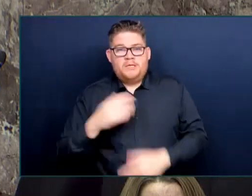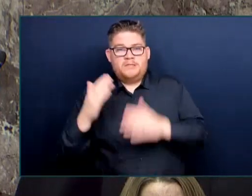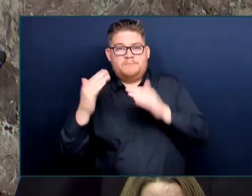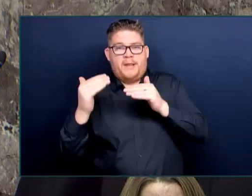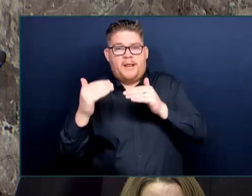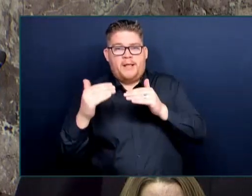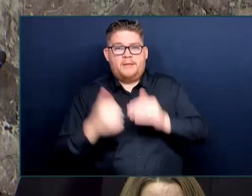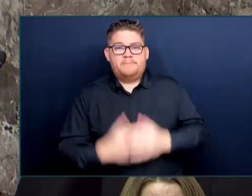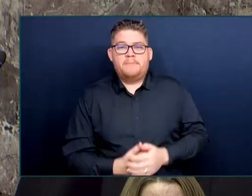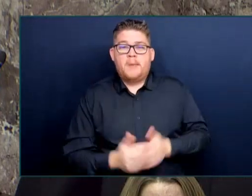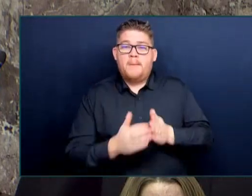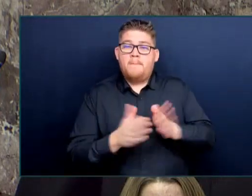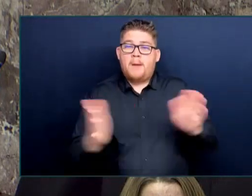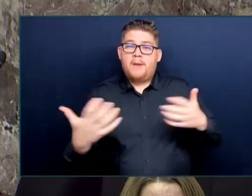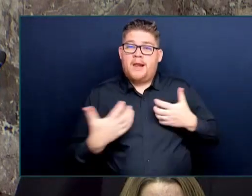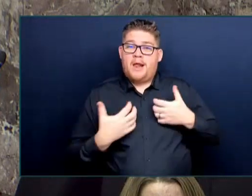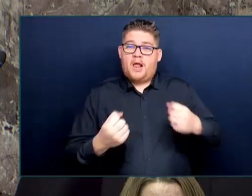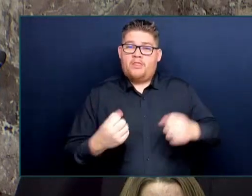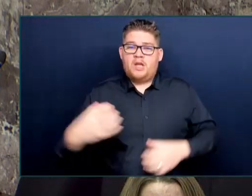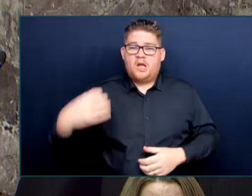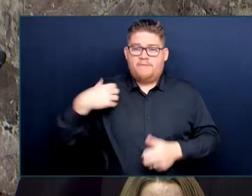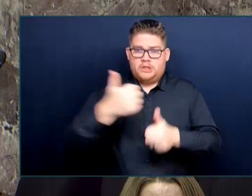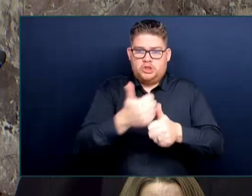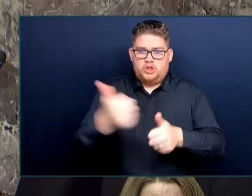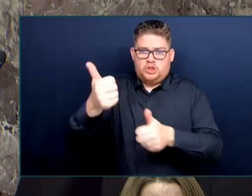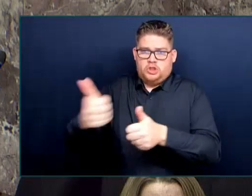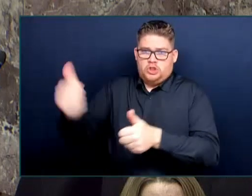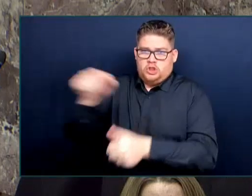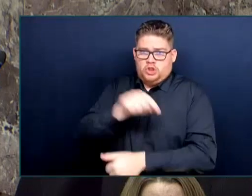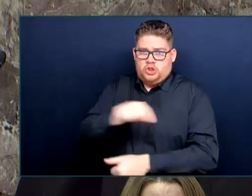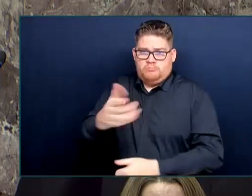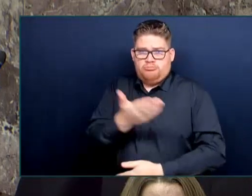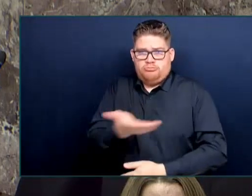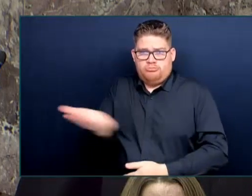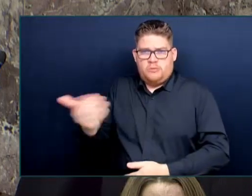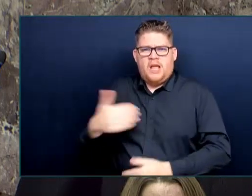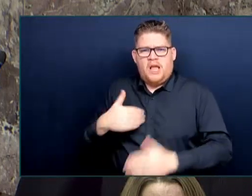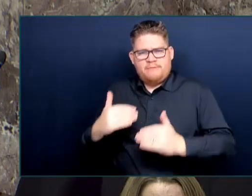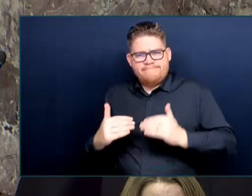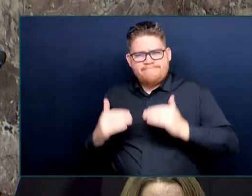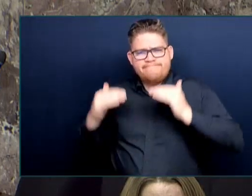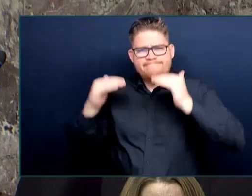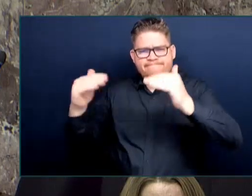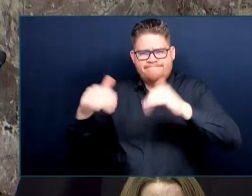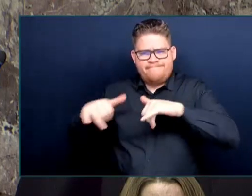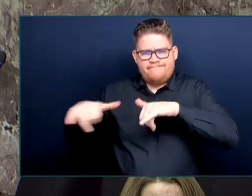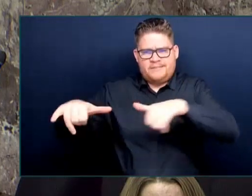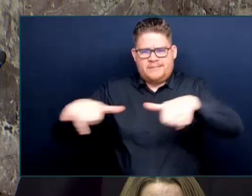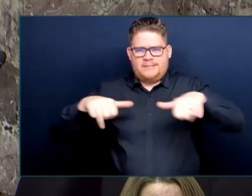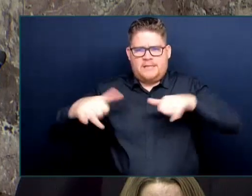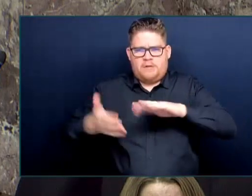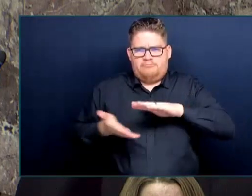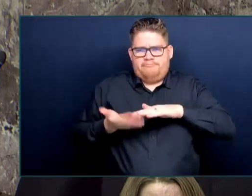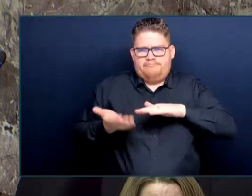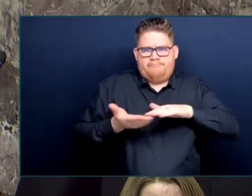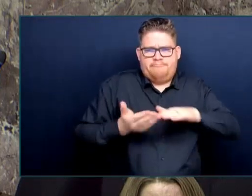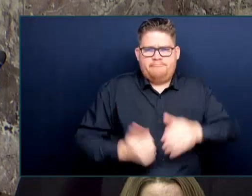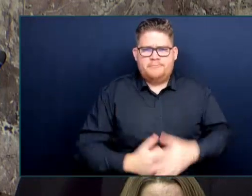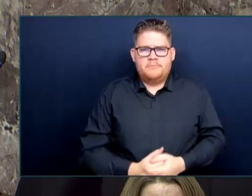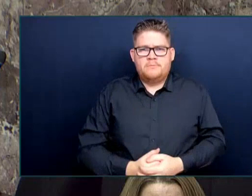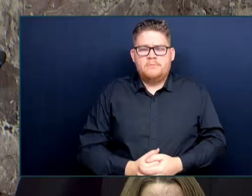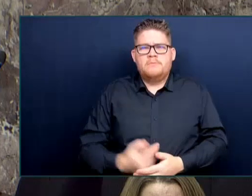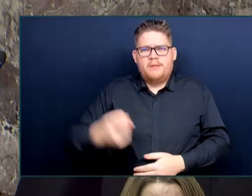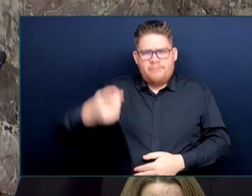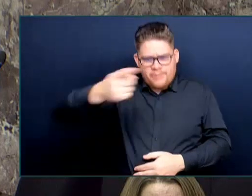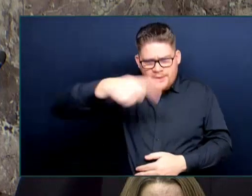and they do, Honourable Speaker, and we will continue to support people who need care in British Columbia with unprecedented measures